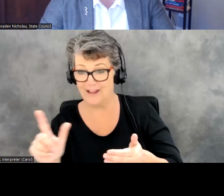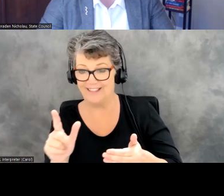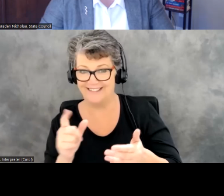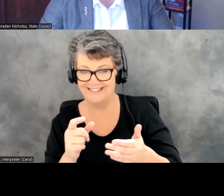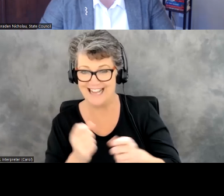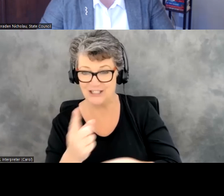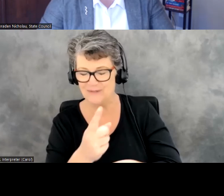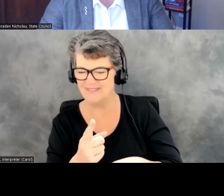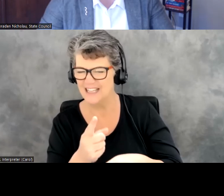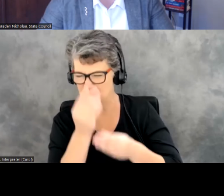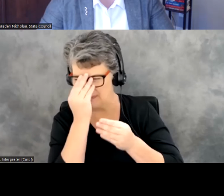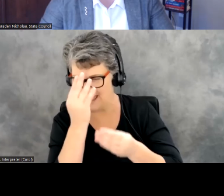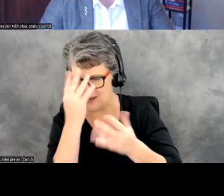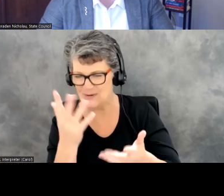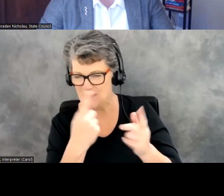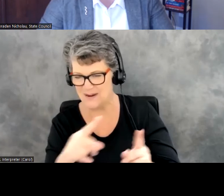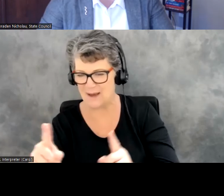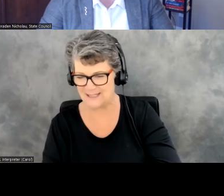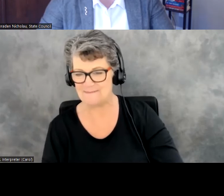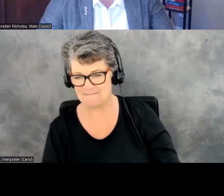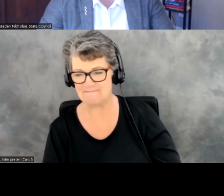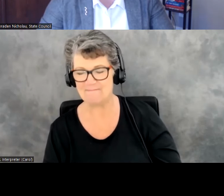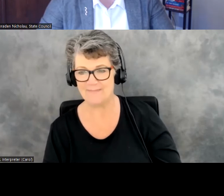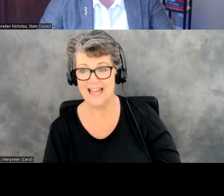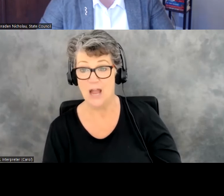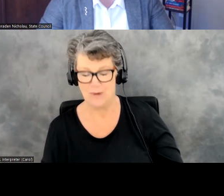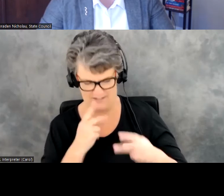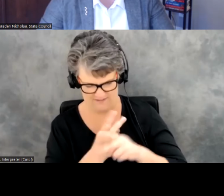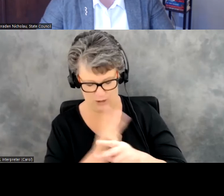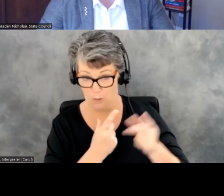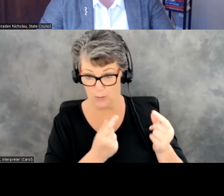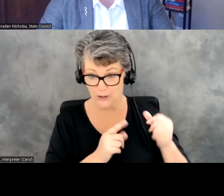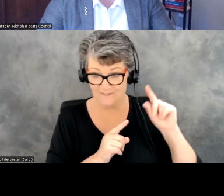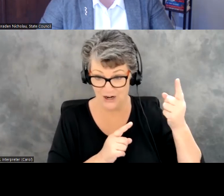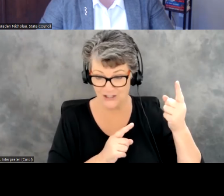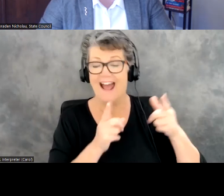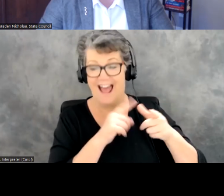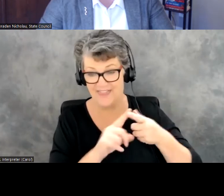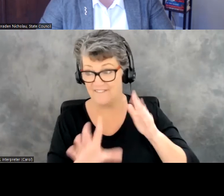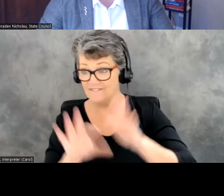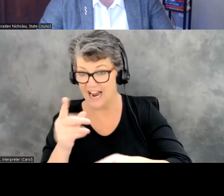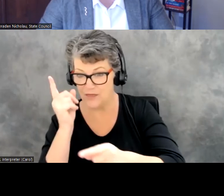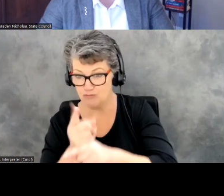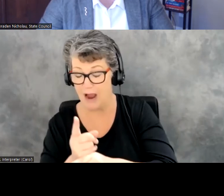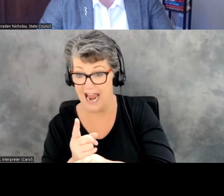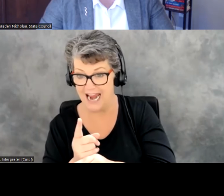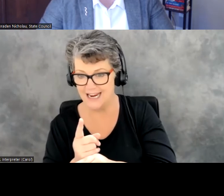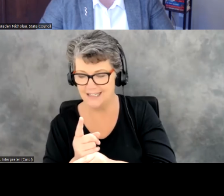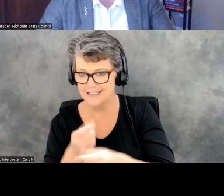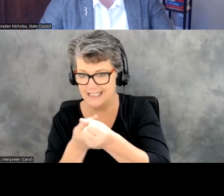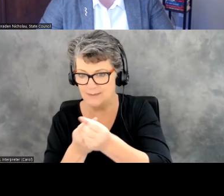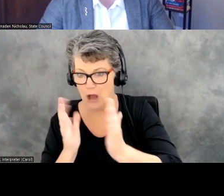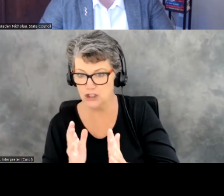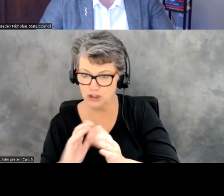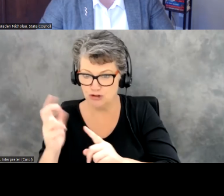keep you all posted. Of course, we have to figure out what we're going to do, and then we have to find the right champion,